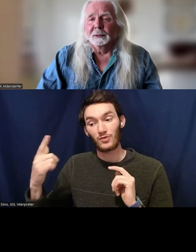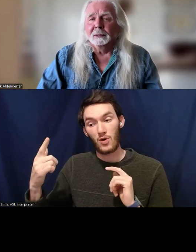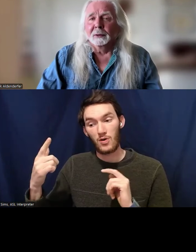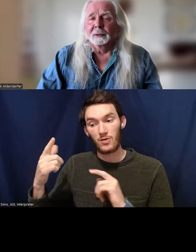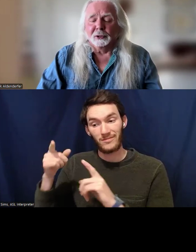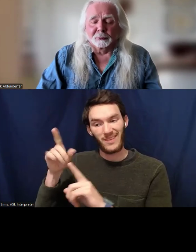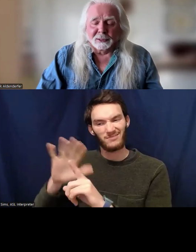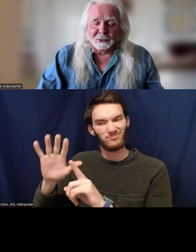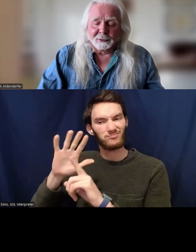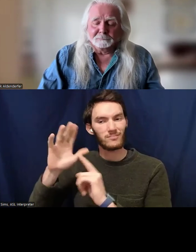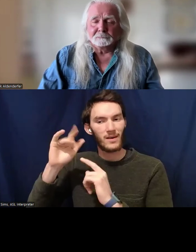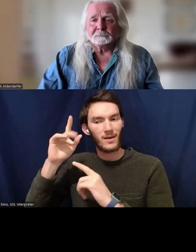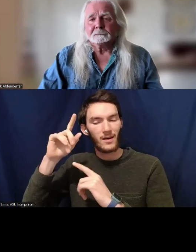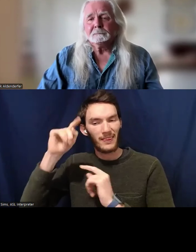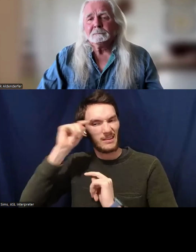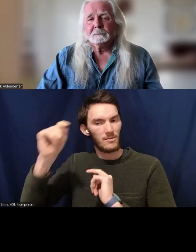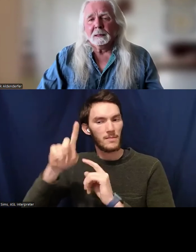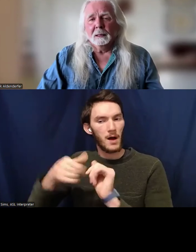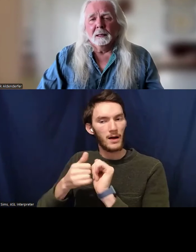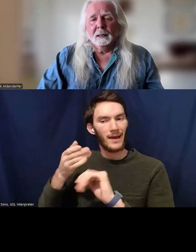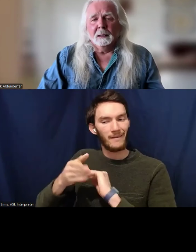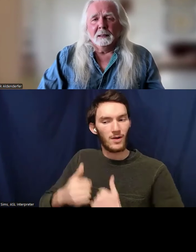afterlife theorization.